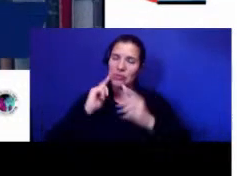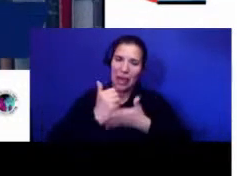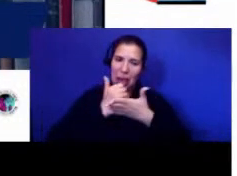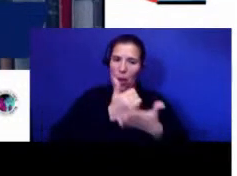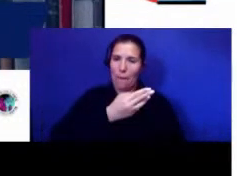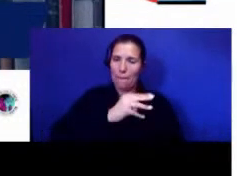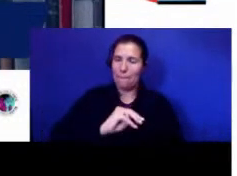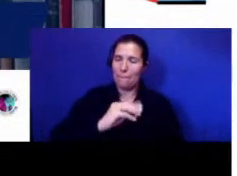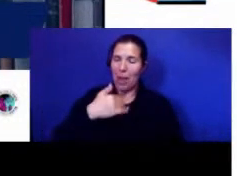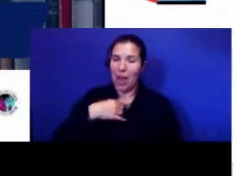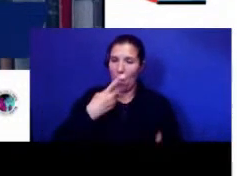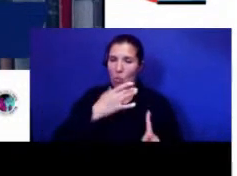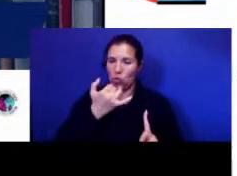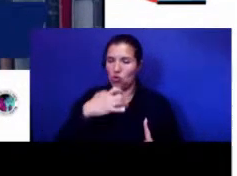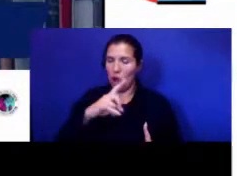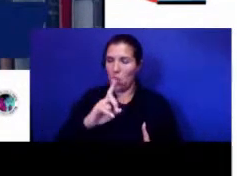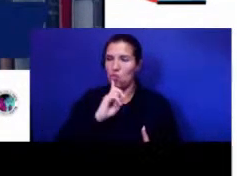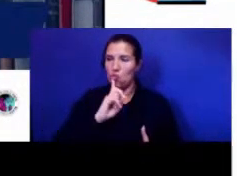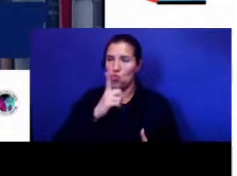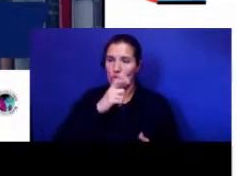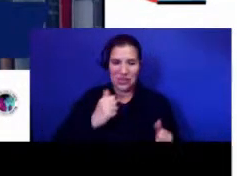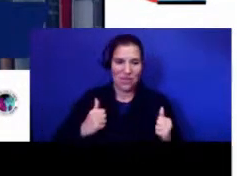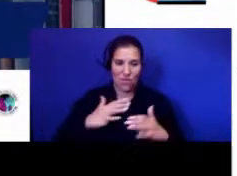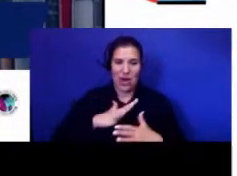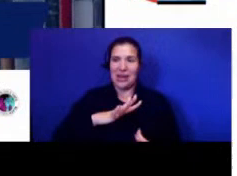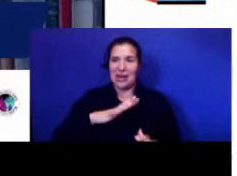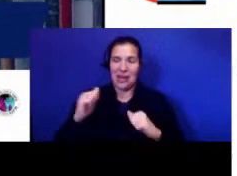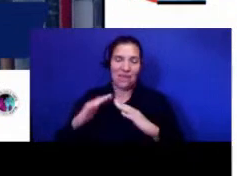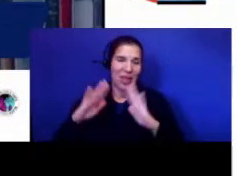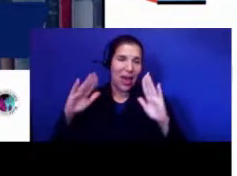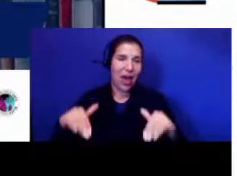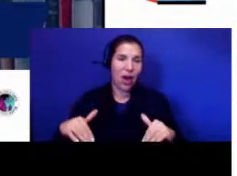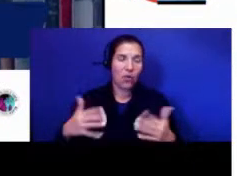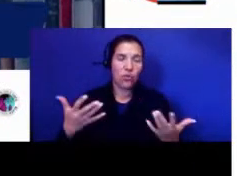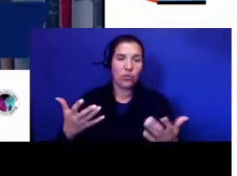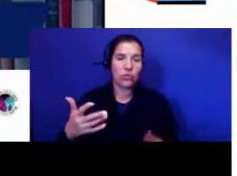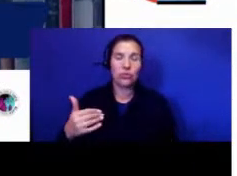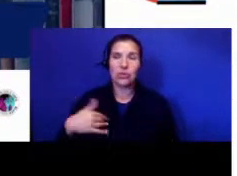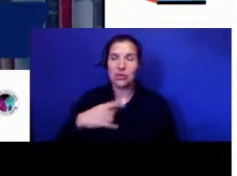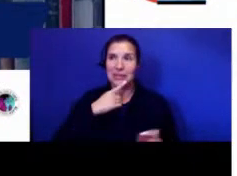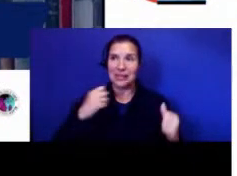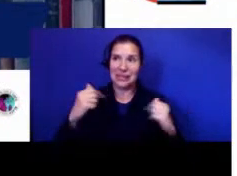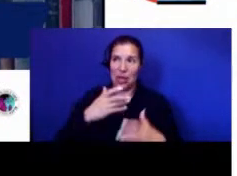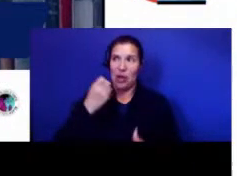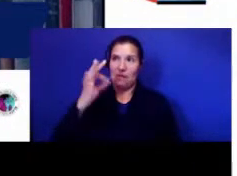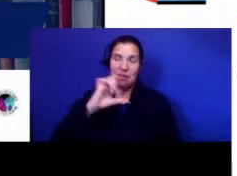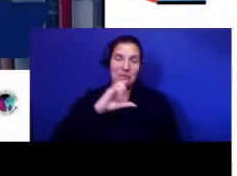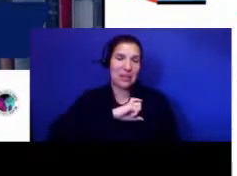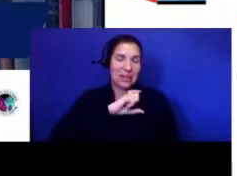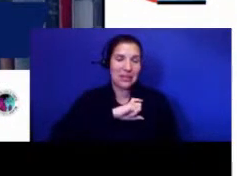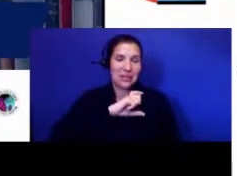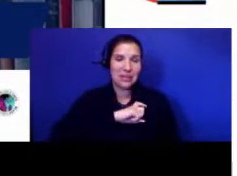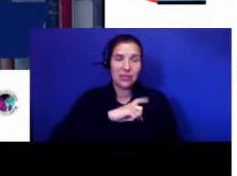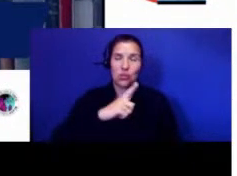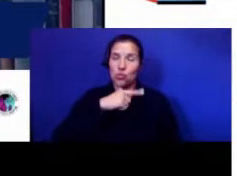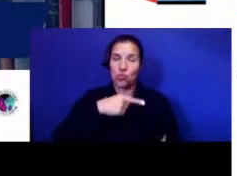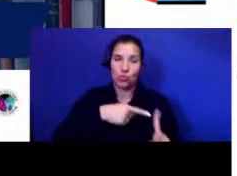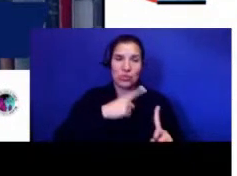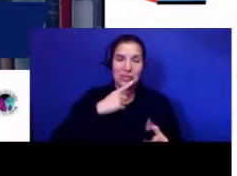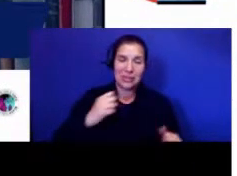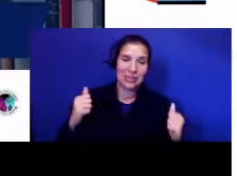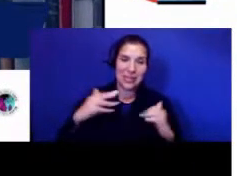a child who is afraid to leave the house, who is scared of the police, who's scared